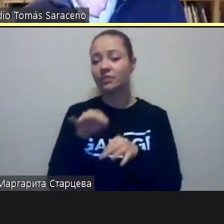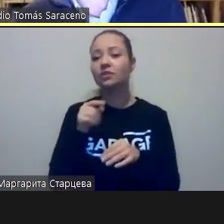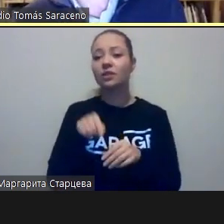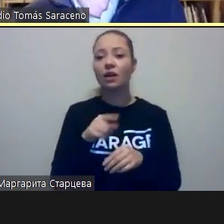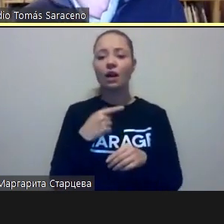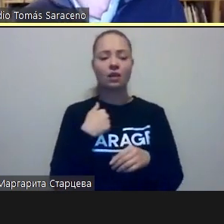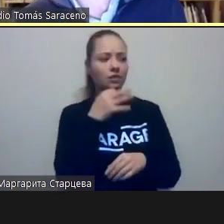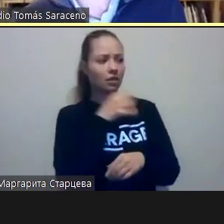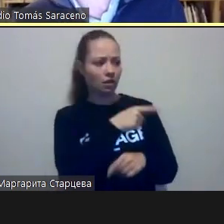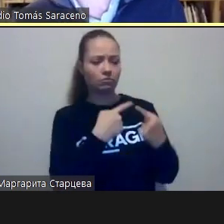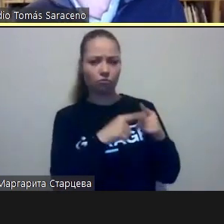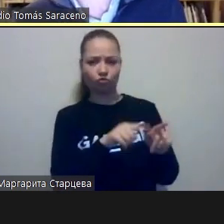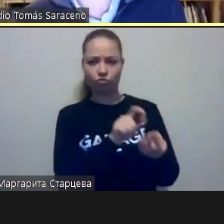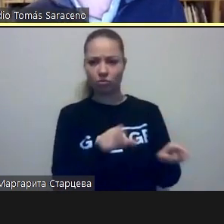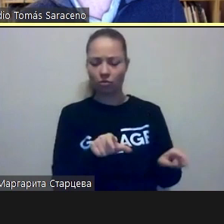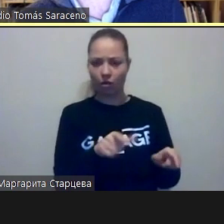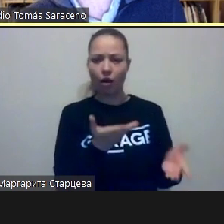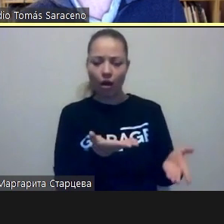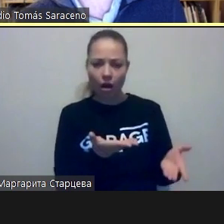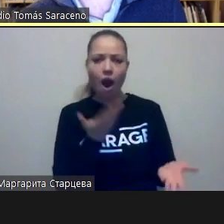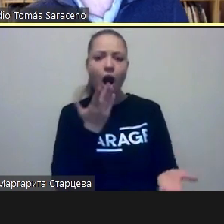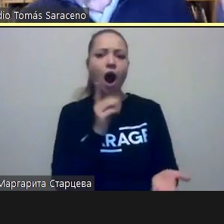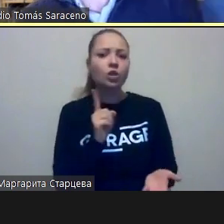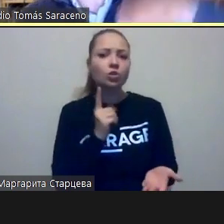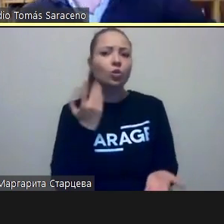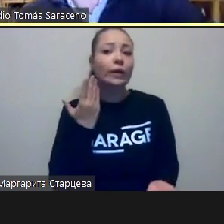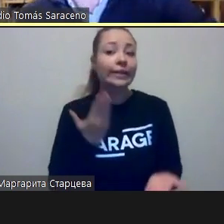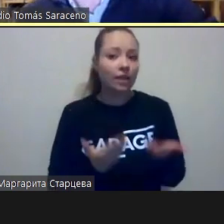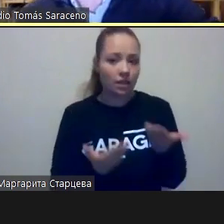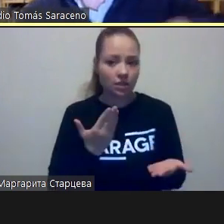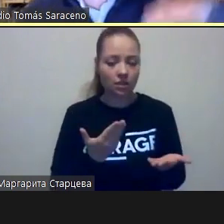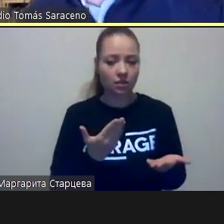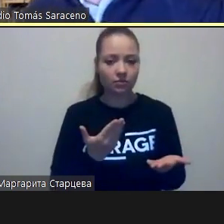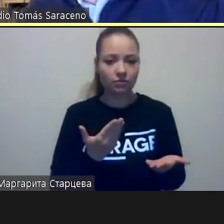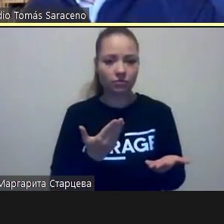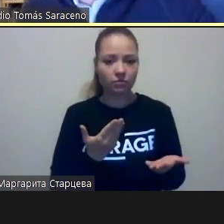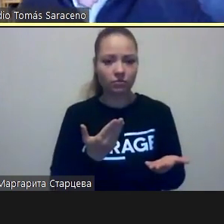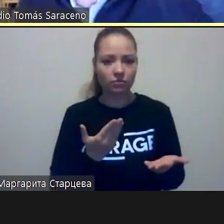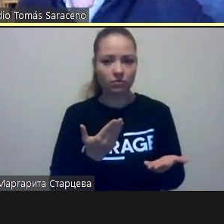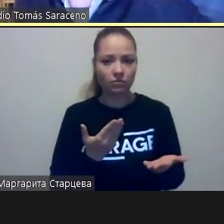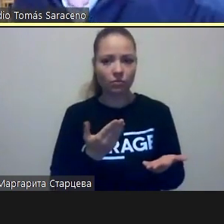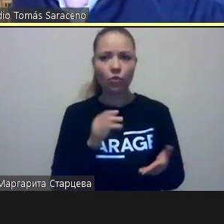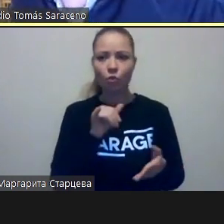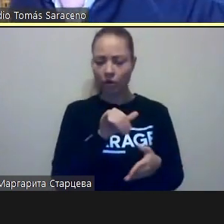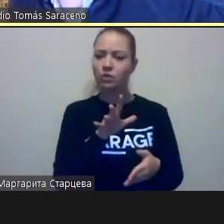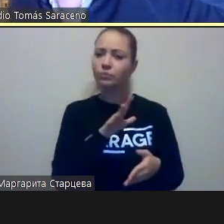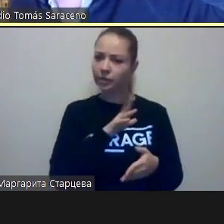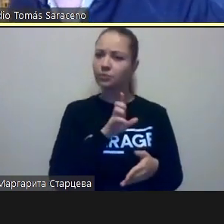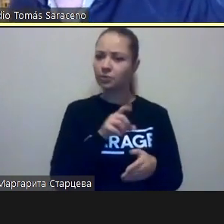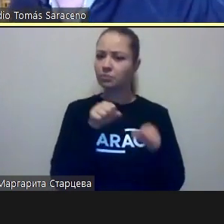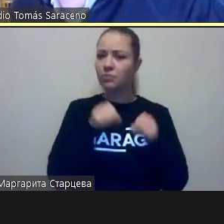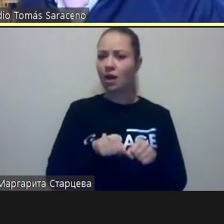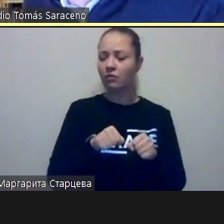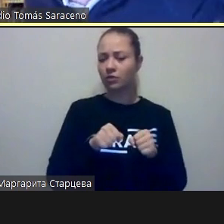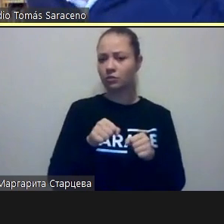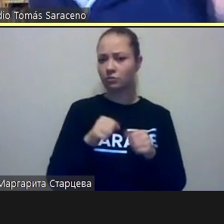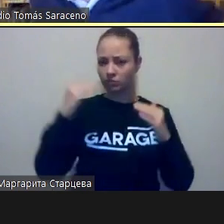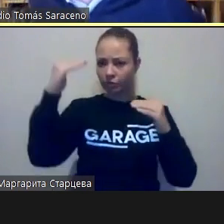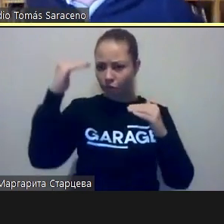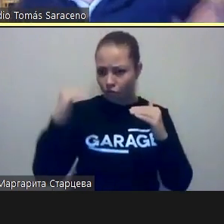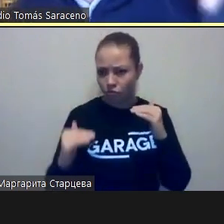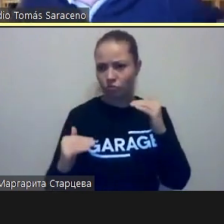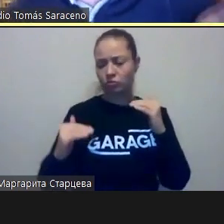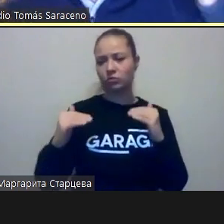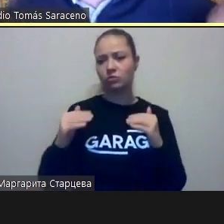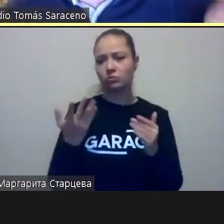you will be able to go below the 20 kilometers. They say, well, they might reaching 15, 10 kilometers, then the